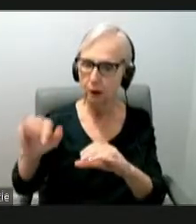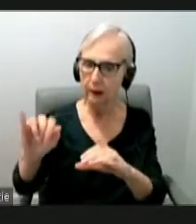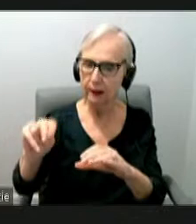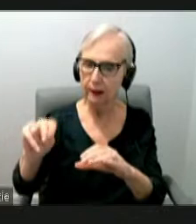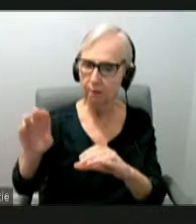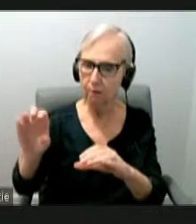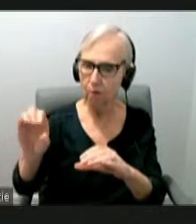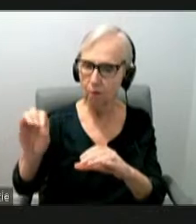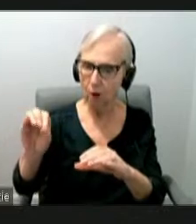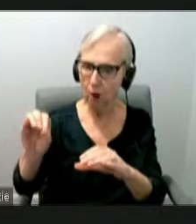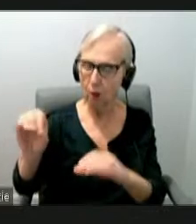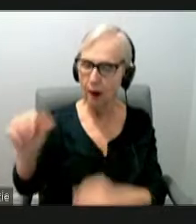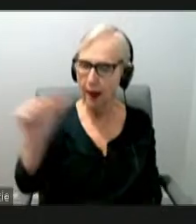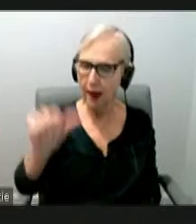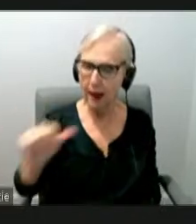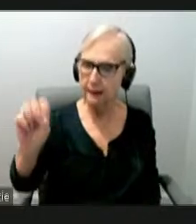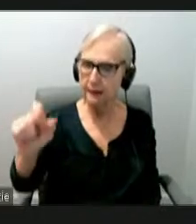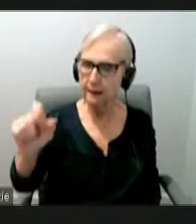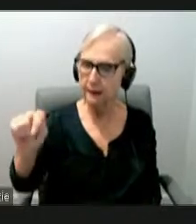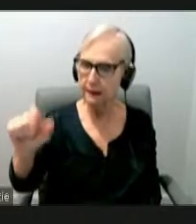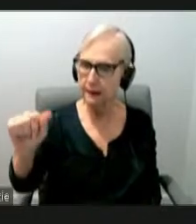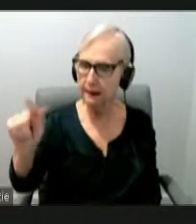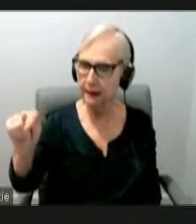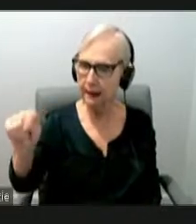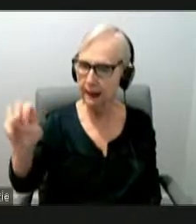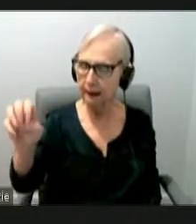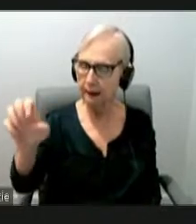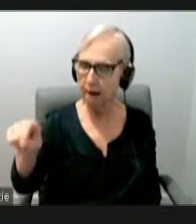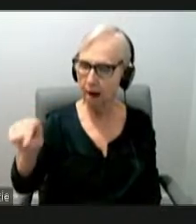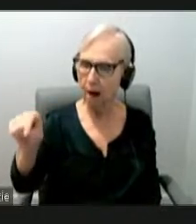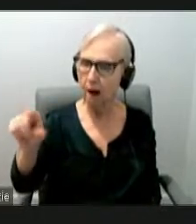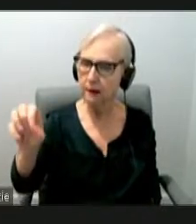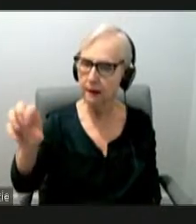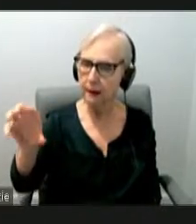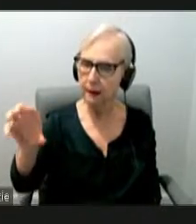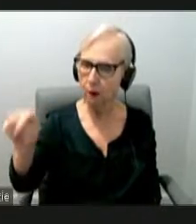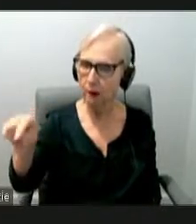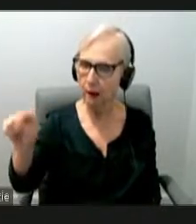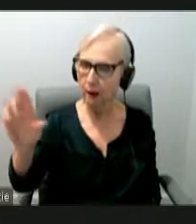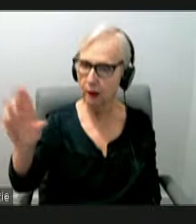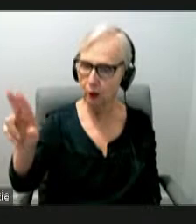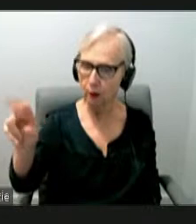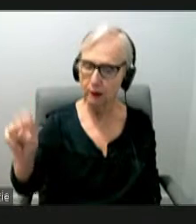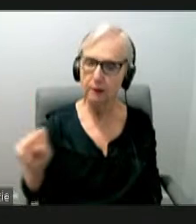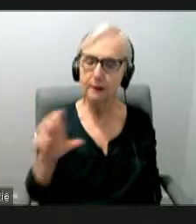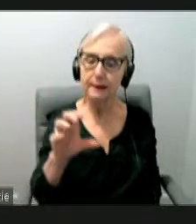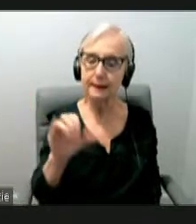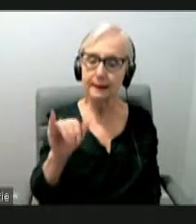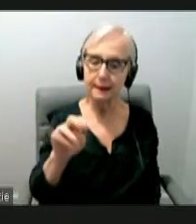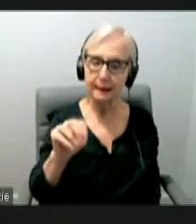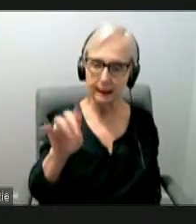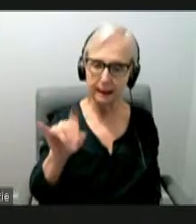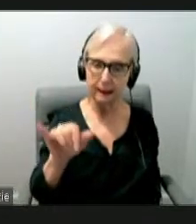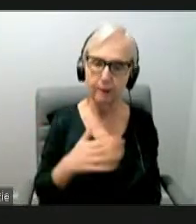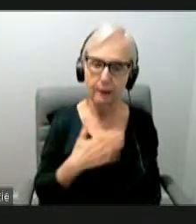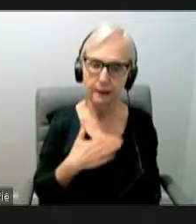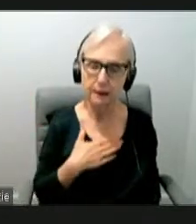media_info@state.co.us for any inquiries on topics that were not covered in today's press conference. Let's go ahead and start with Cindy.